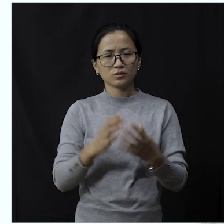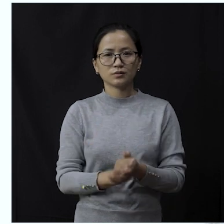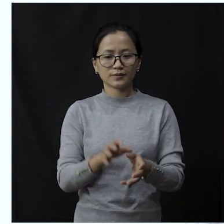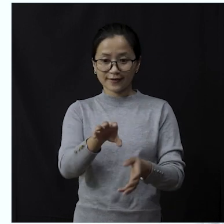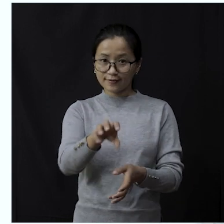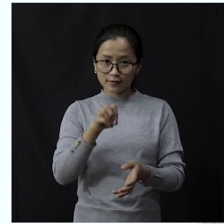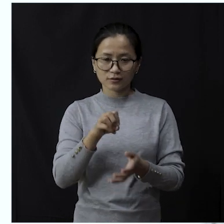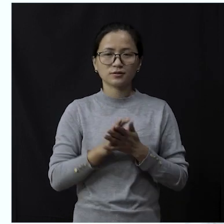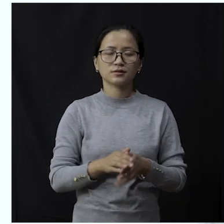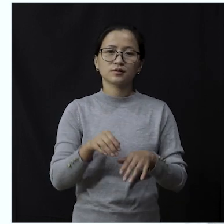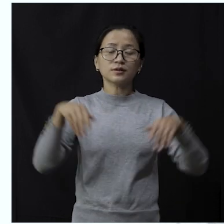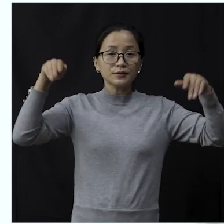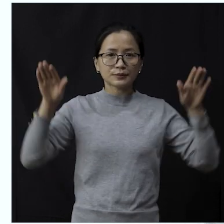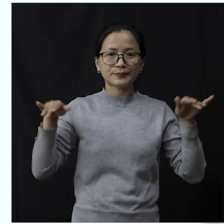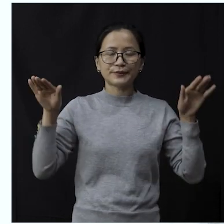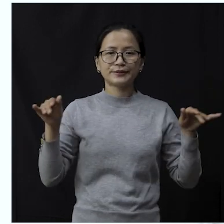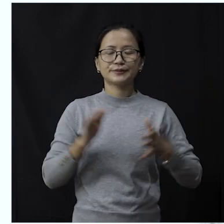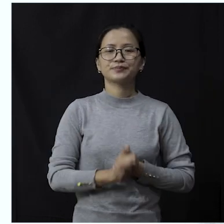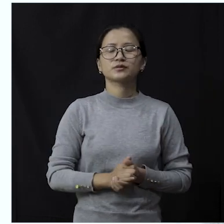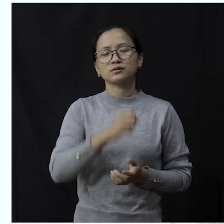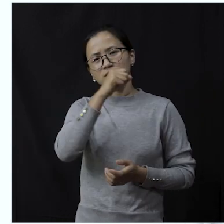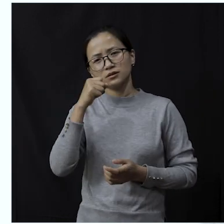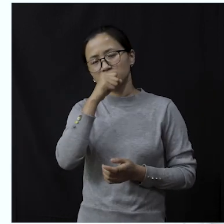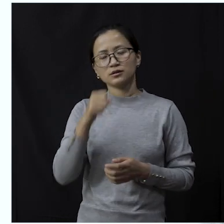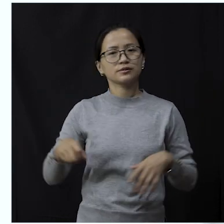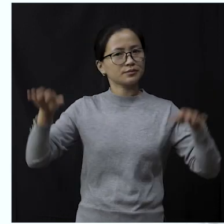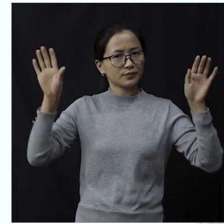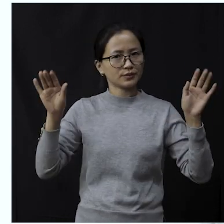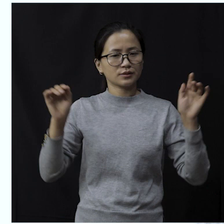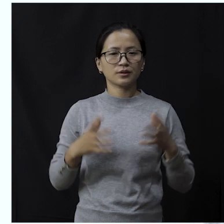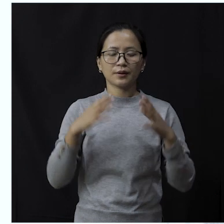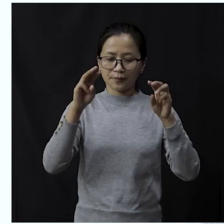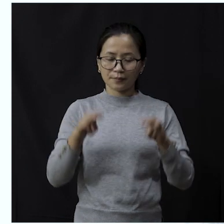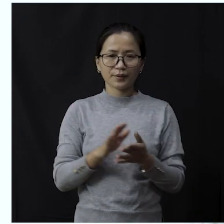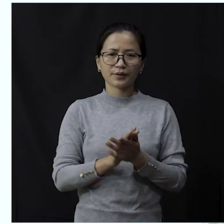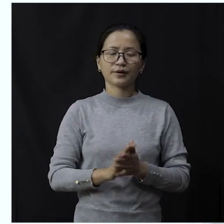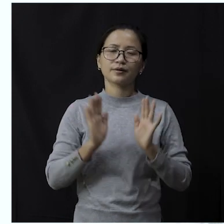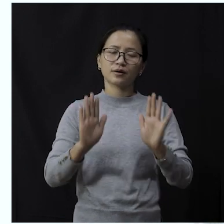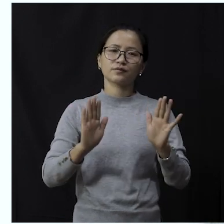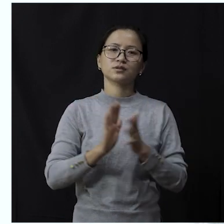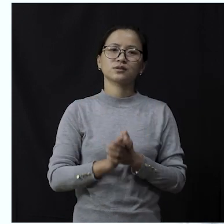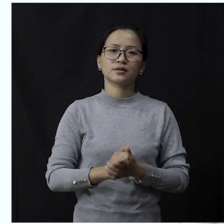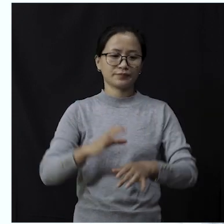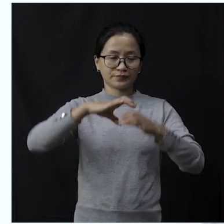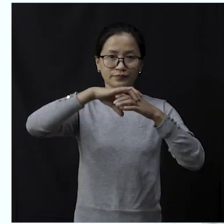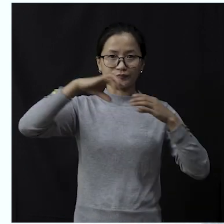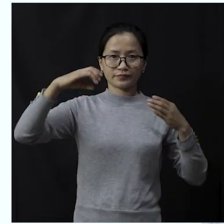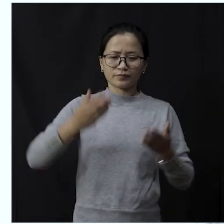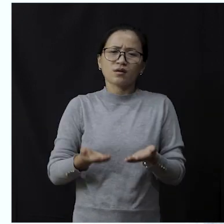eat because we know that we can even eat the meat of birds, or he might want to have the feathers. You know what is a feather, isn't